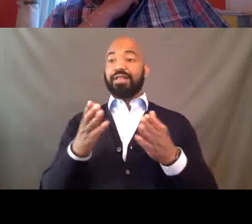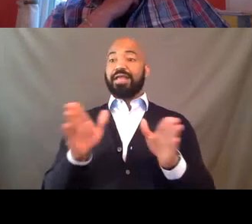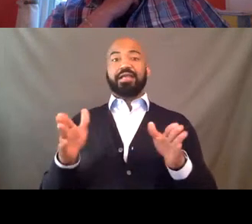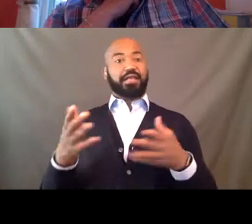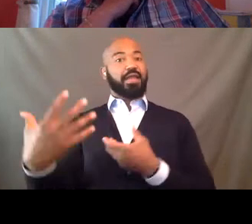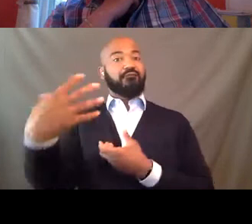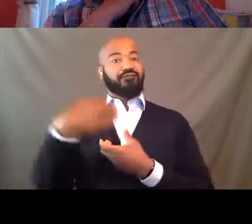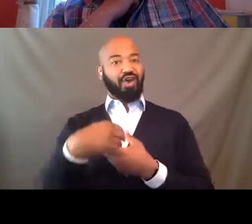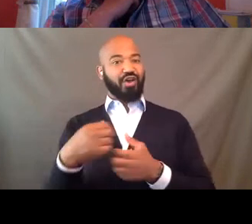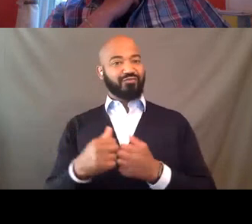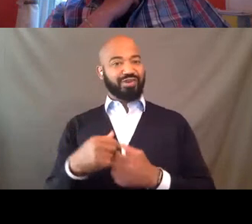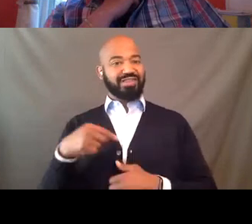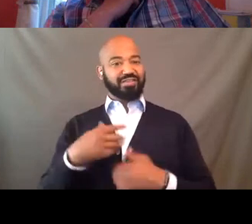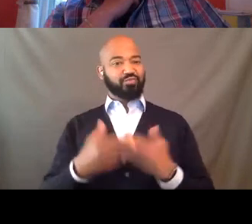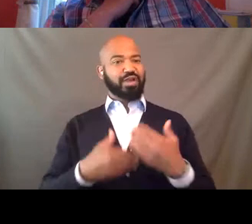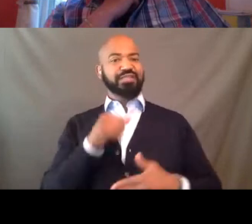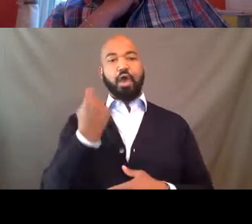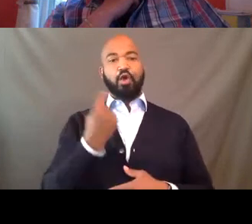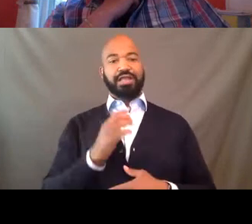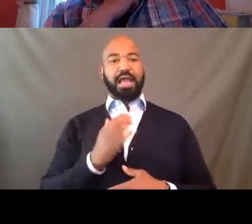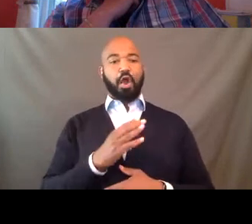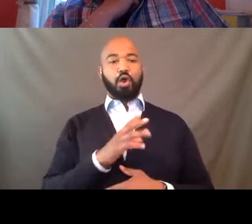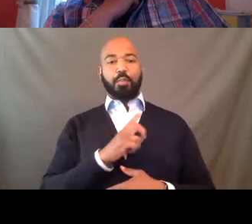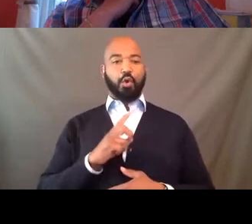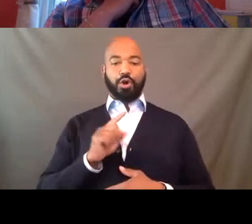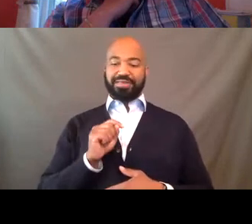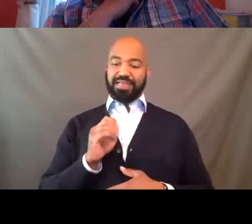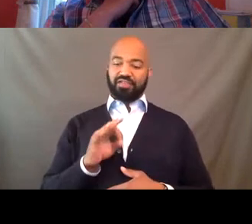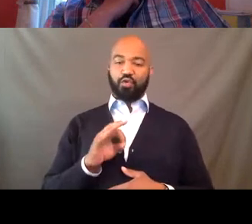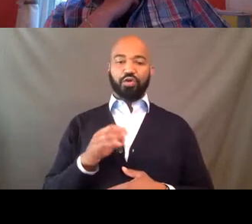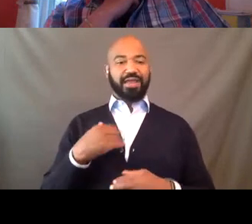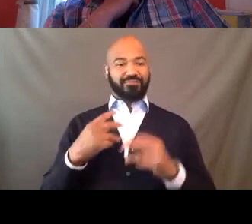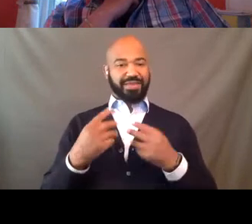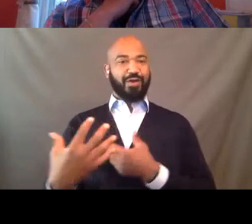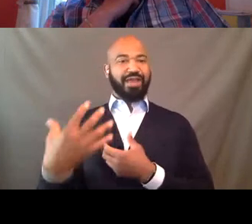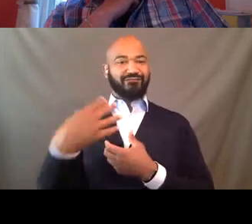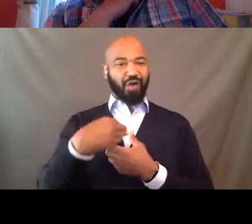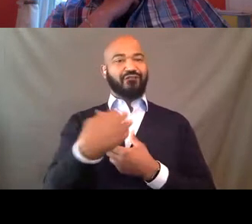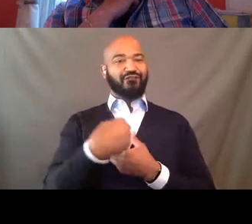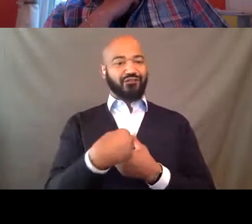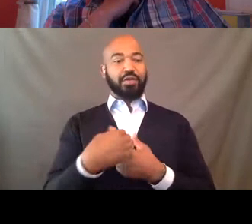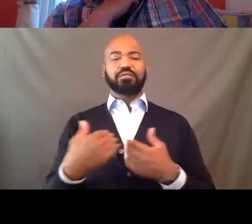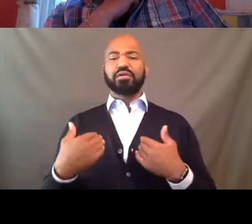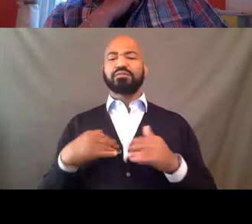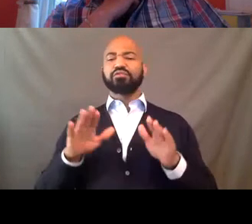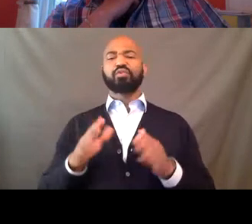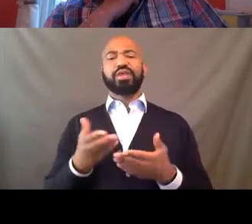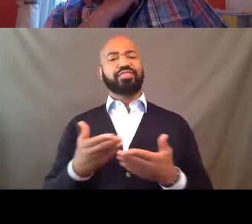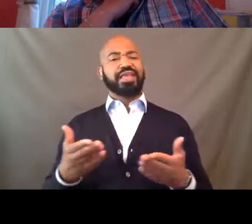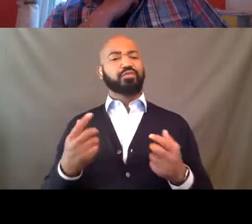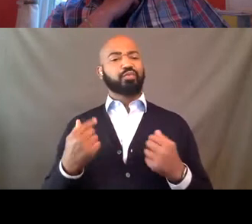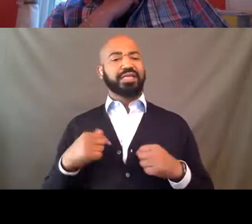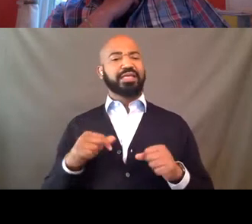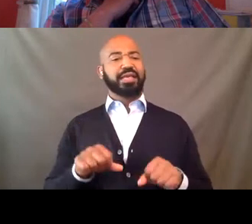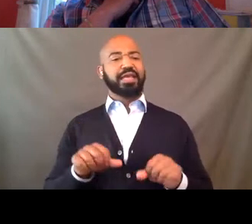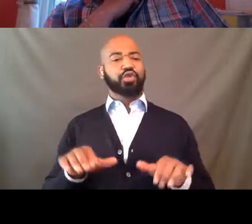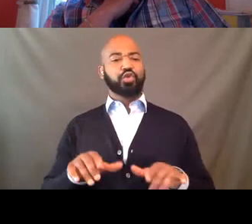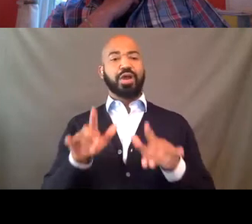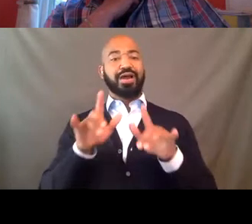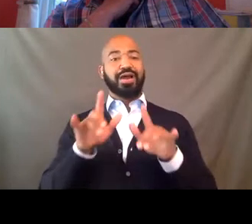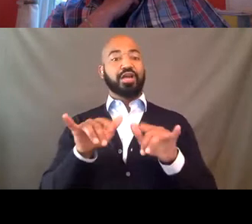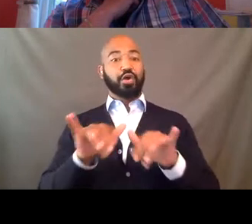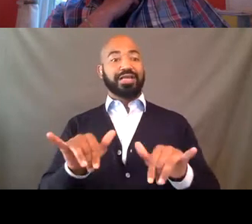process. And at the end of the day, I still think that we've got some good things going on that we can do concurrently while